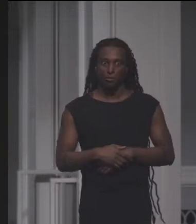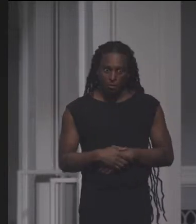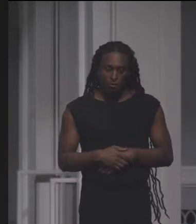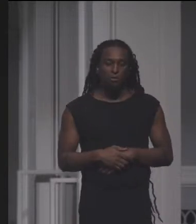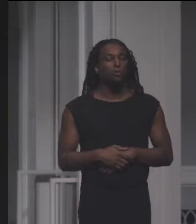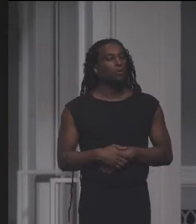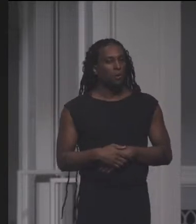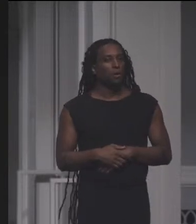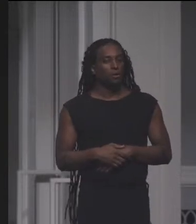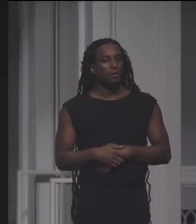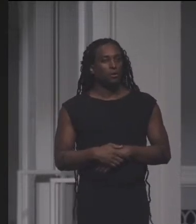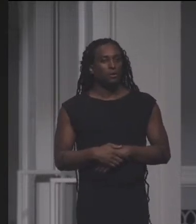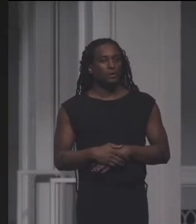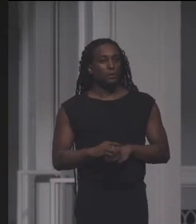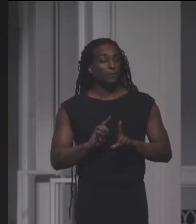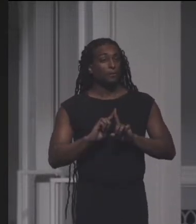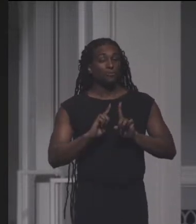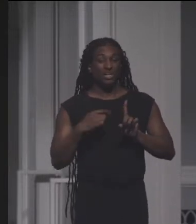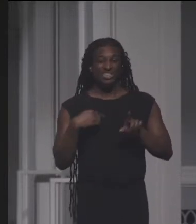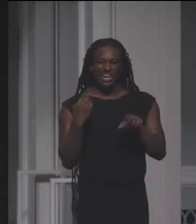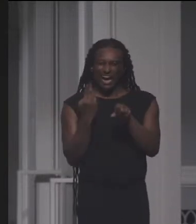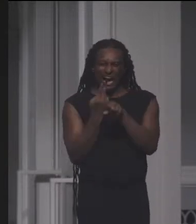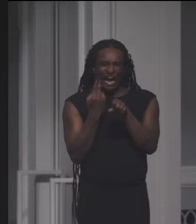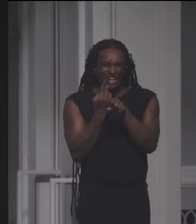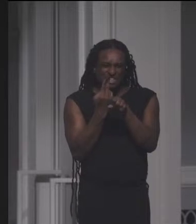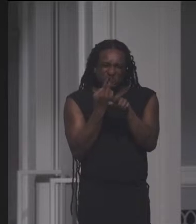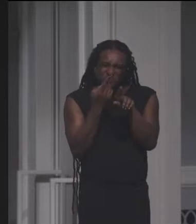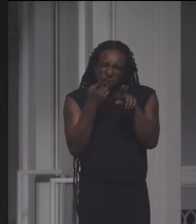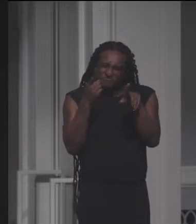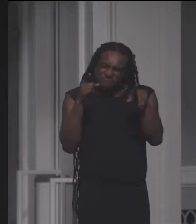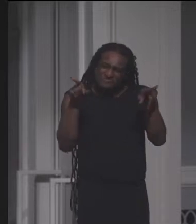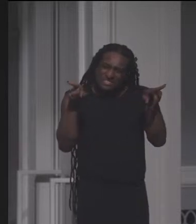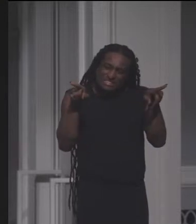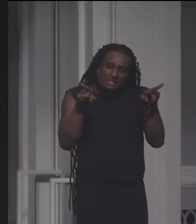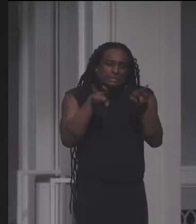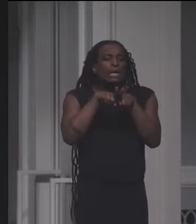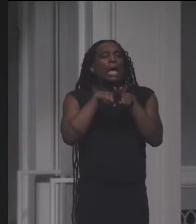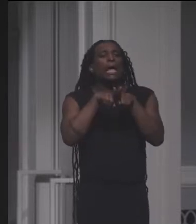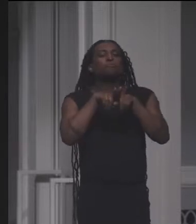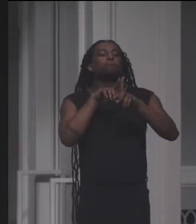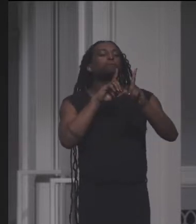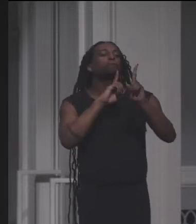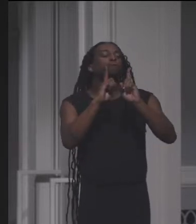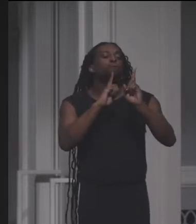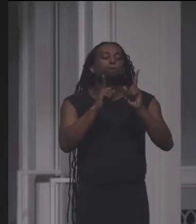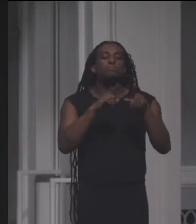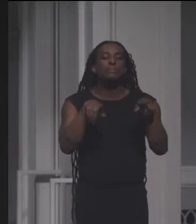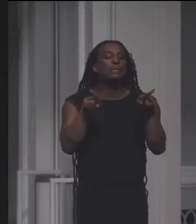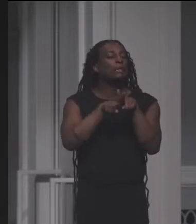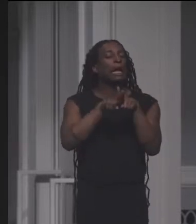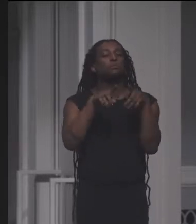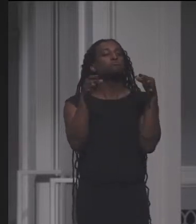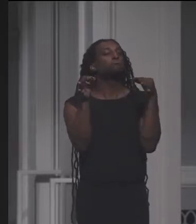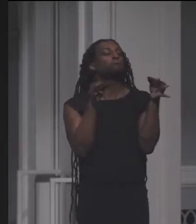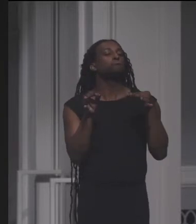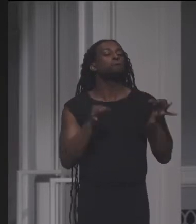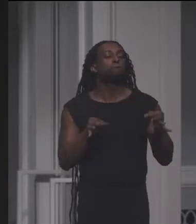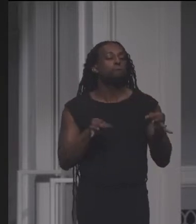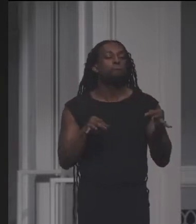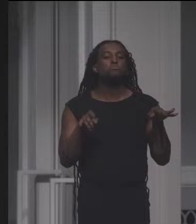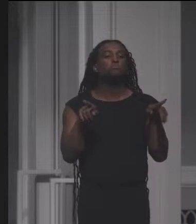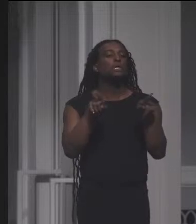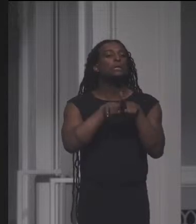But I use exactly the same kind of conversation, the same descriptions. She has the same sorts